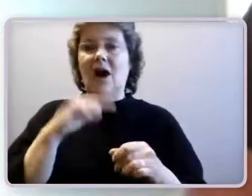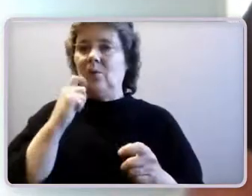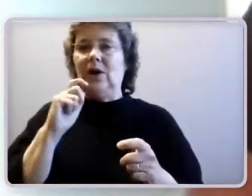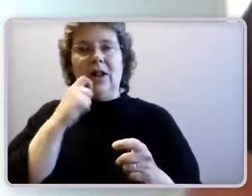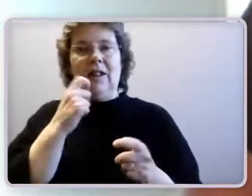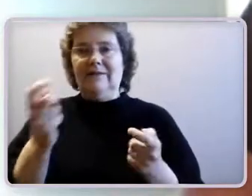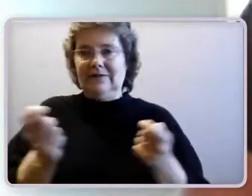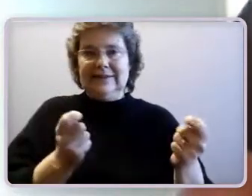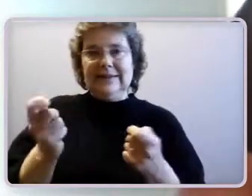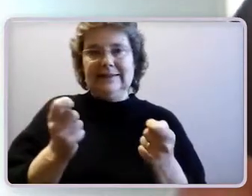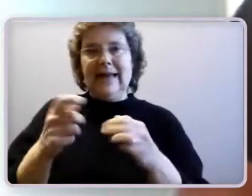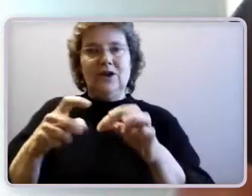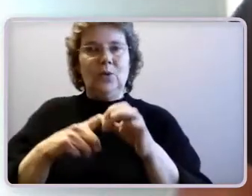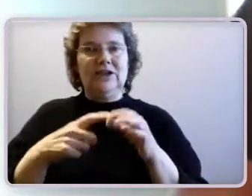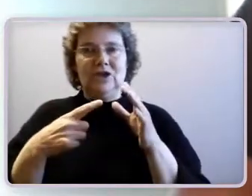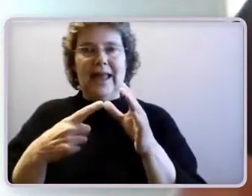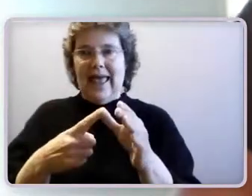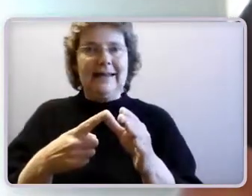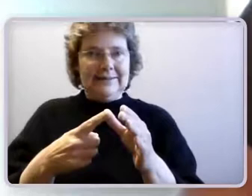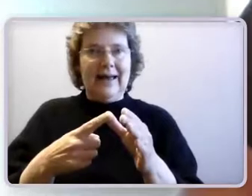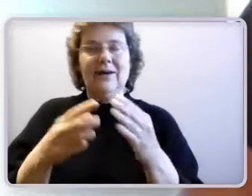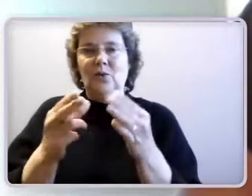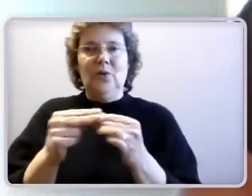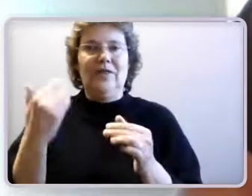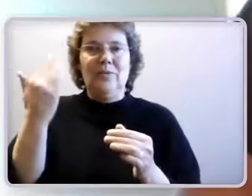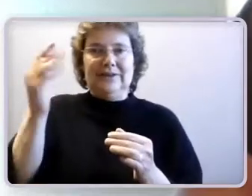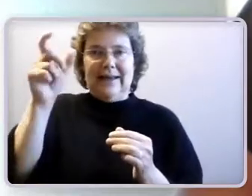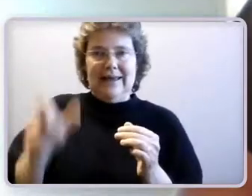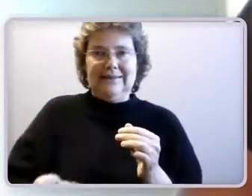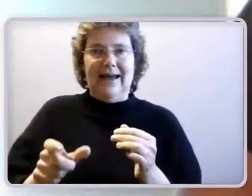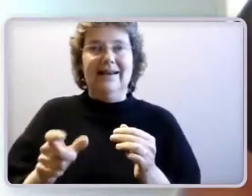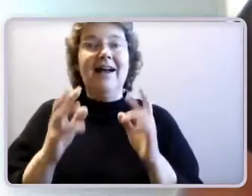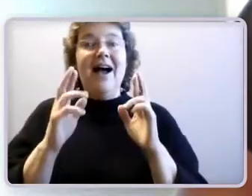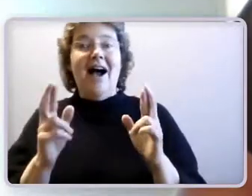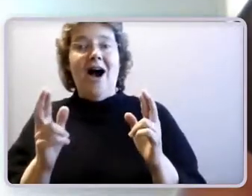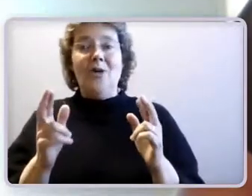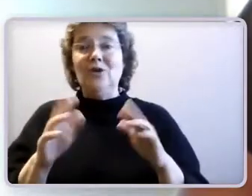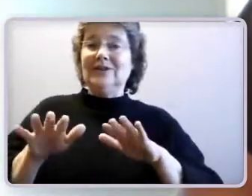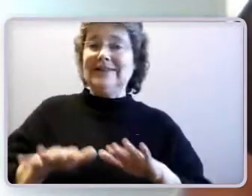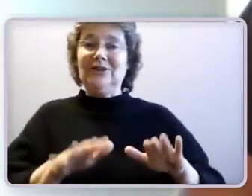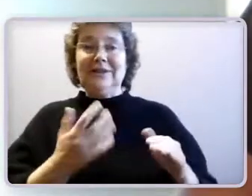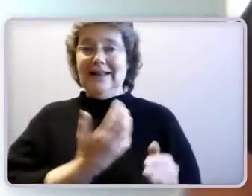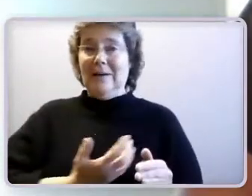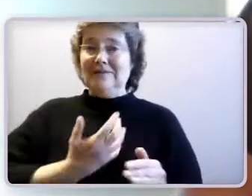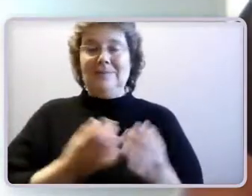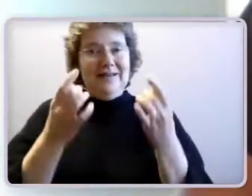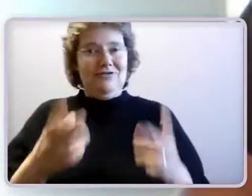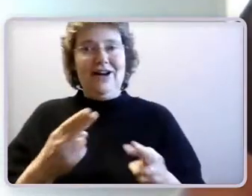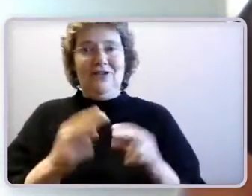presenter. I hope you have settled in comfortably and ready for a great session ahead.